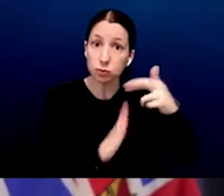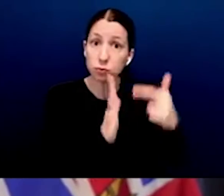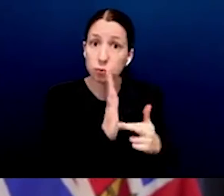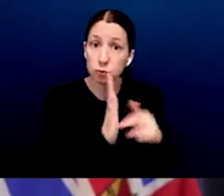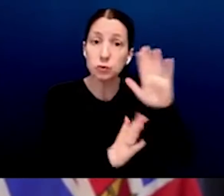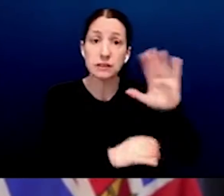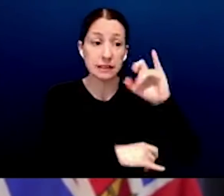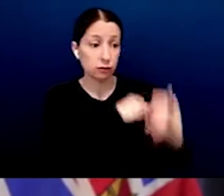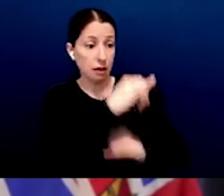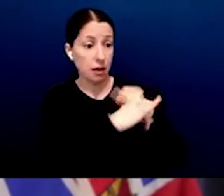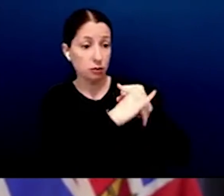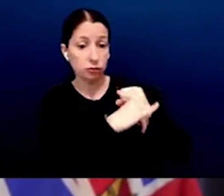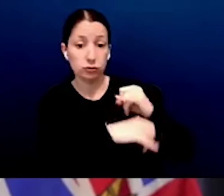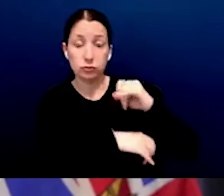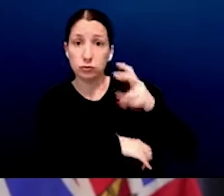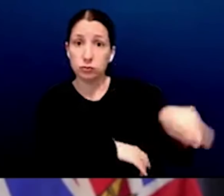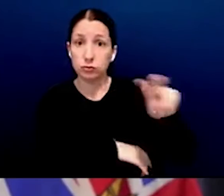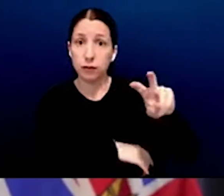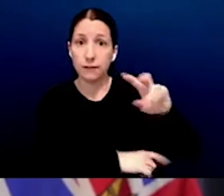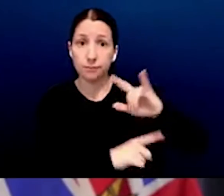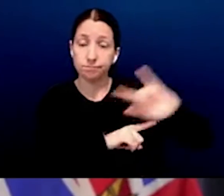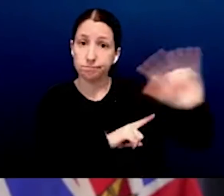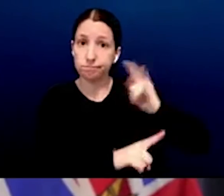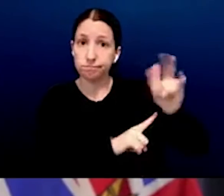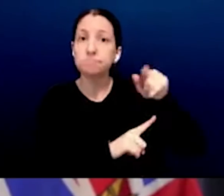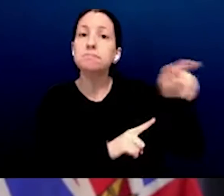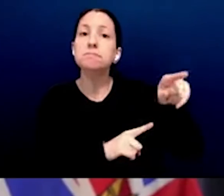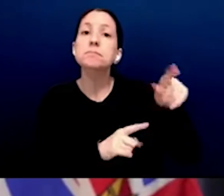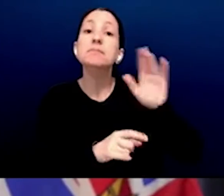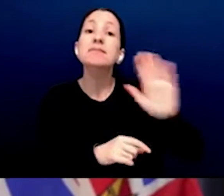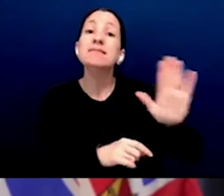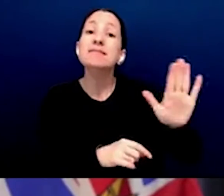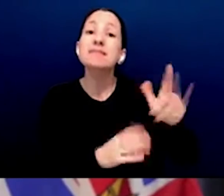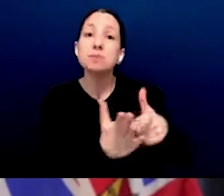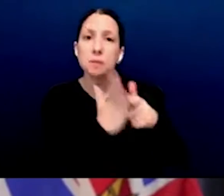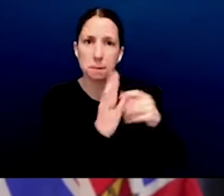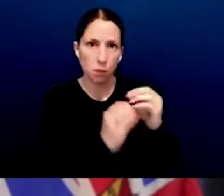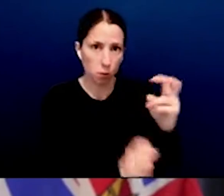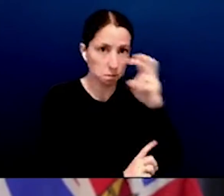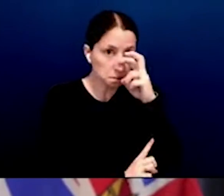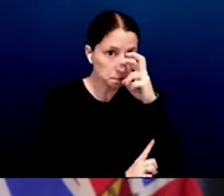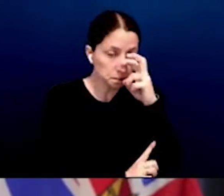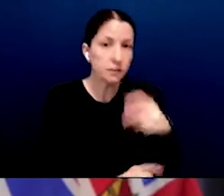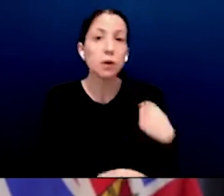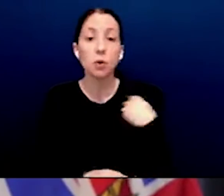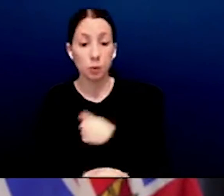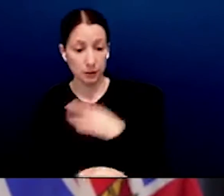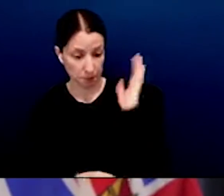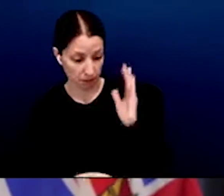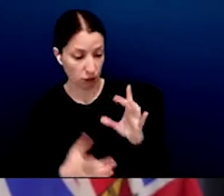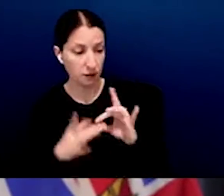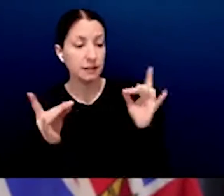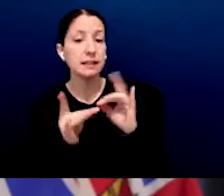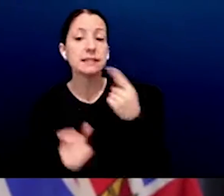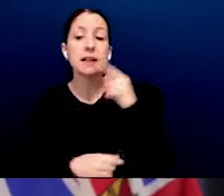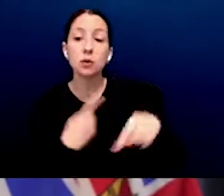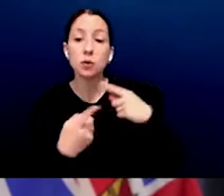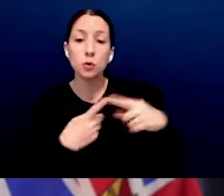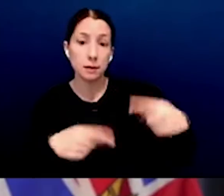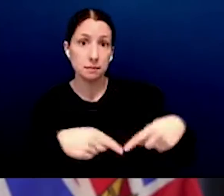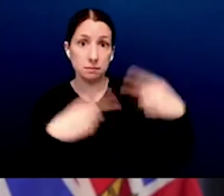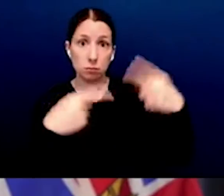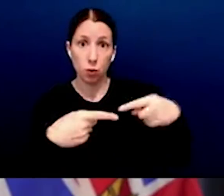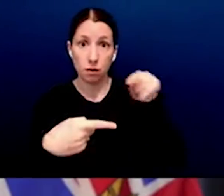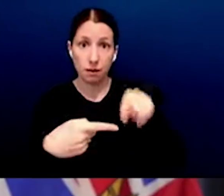that we implemented our immunization card, that at the point where the borders are open, particularly, of course, to the south of